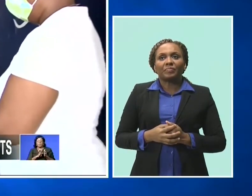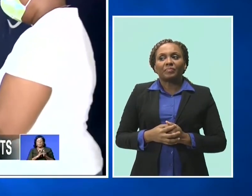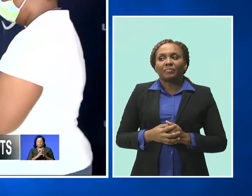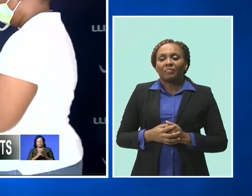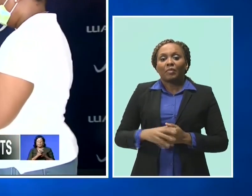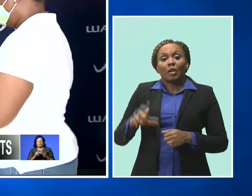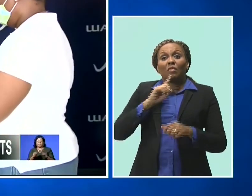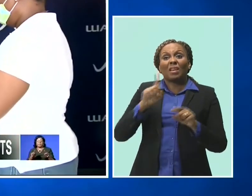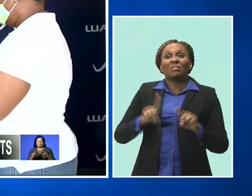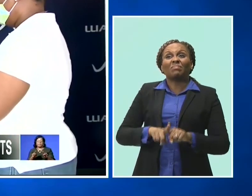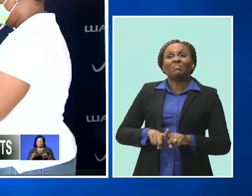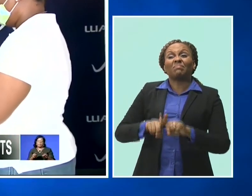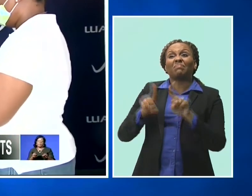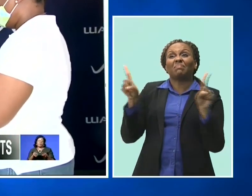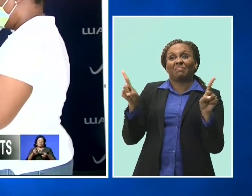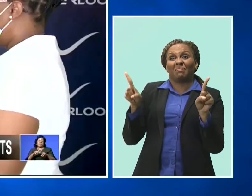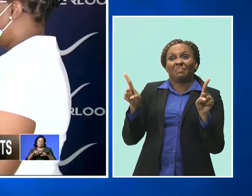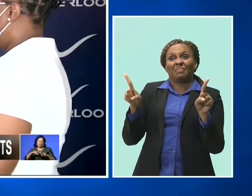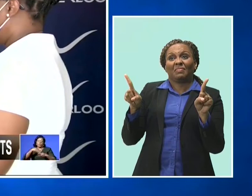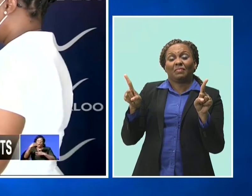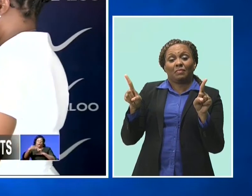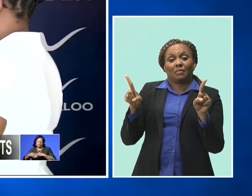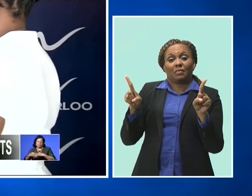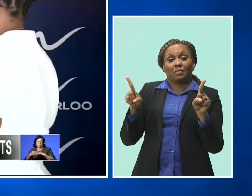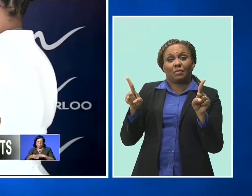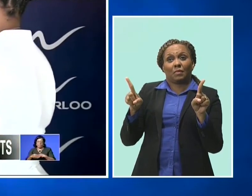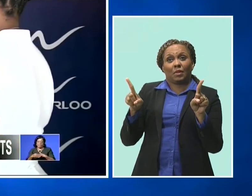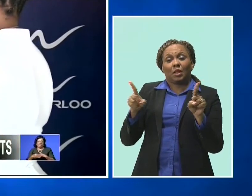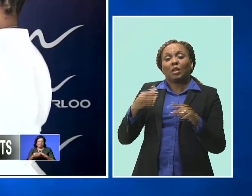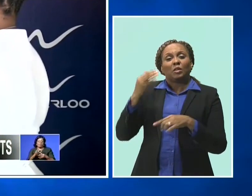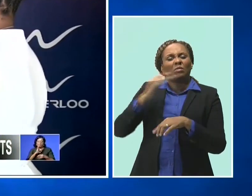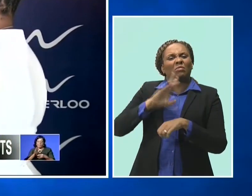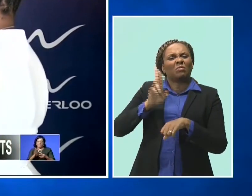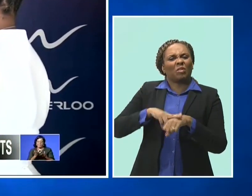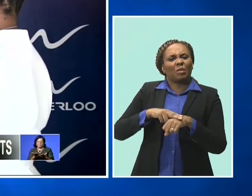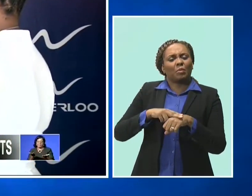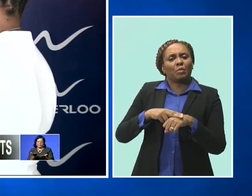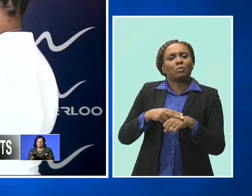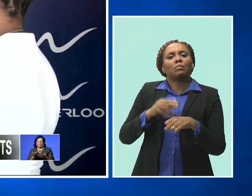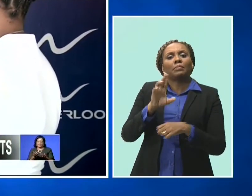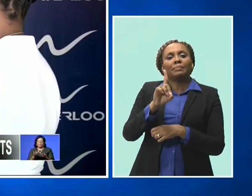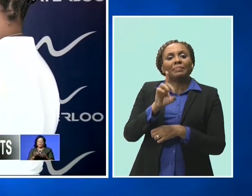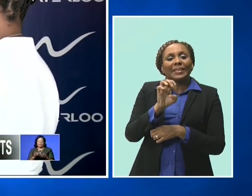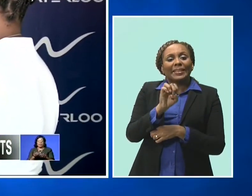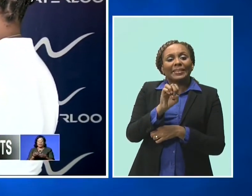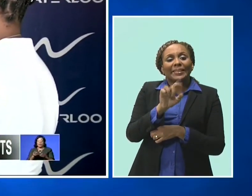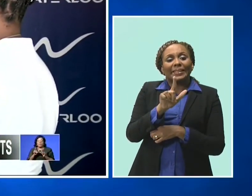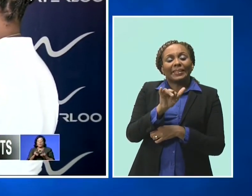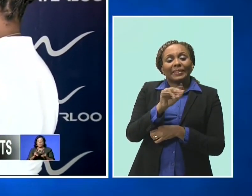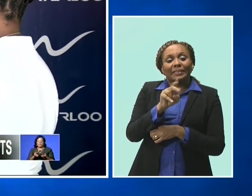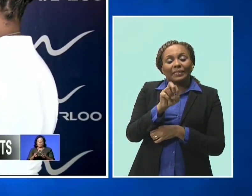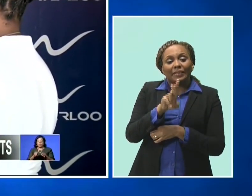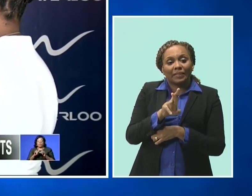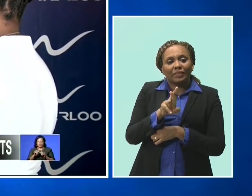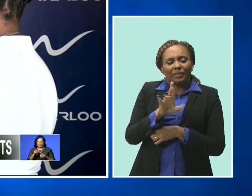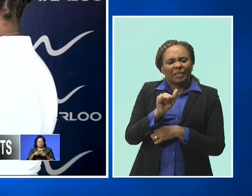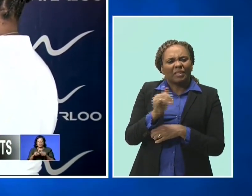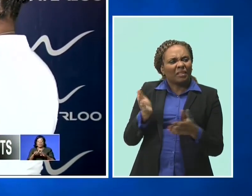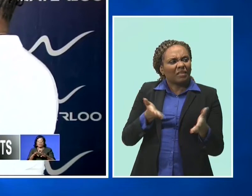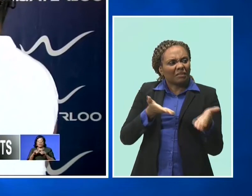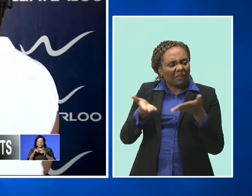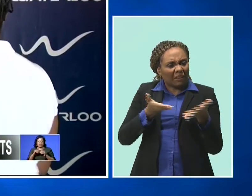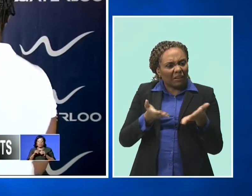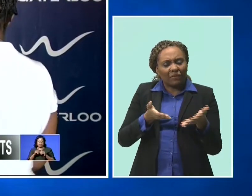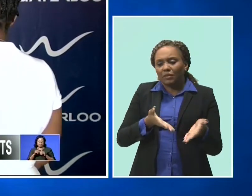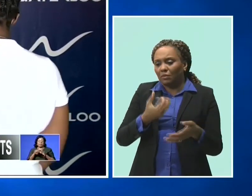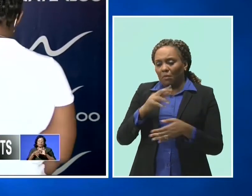difference from that of the curbside takeaways and the delivery services residents opted to take advantage of in the height of the national